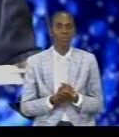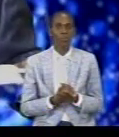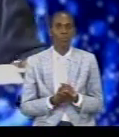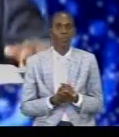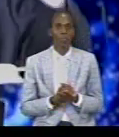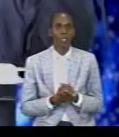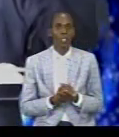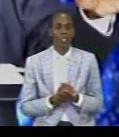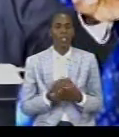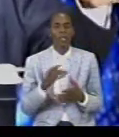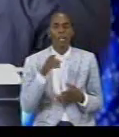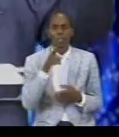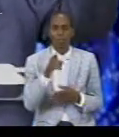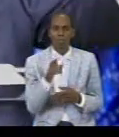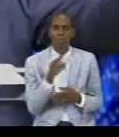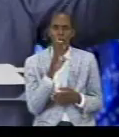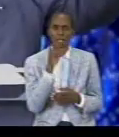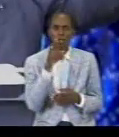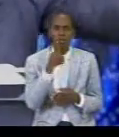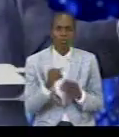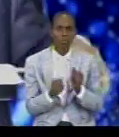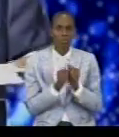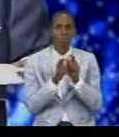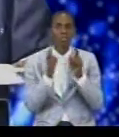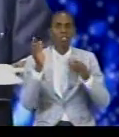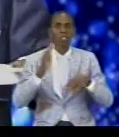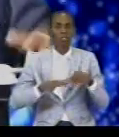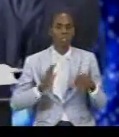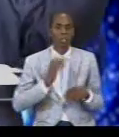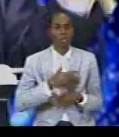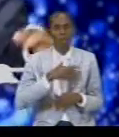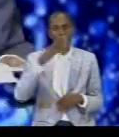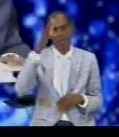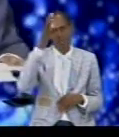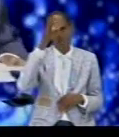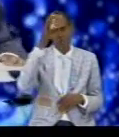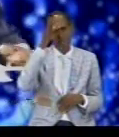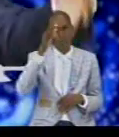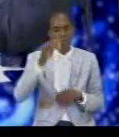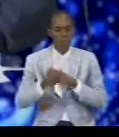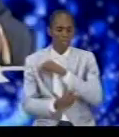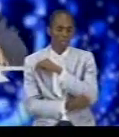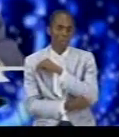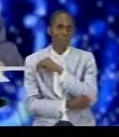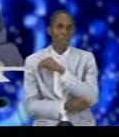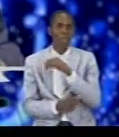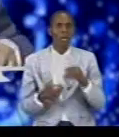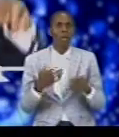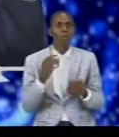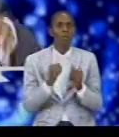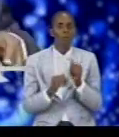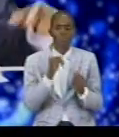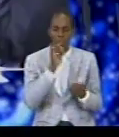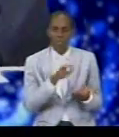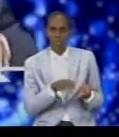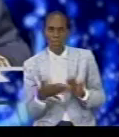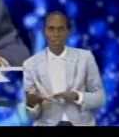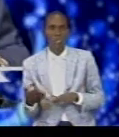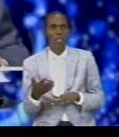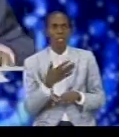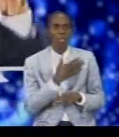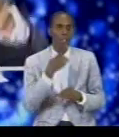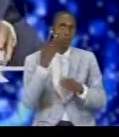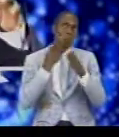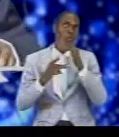And are thou greater than our father Abraham? They were asking Jesus that, which is dead, and the prophets are dead.